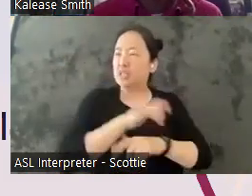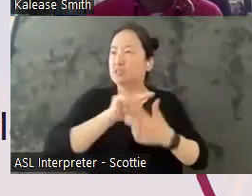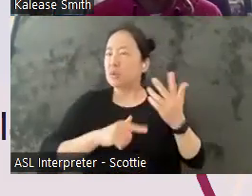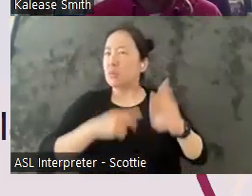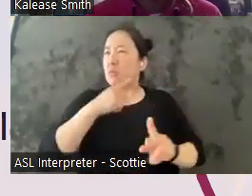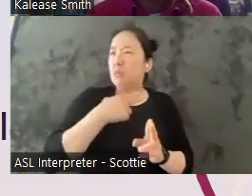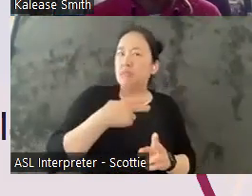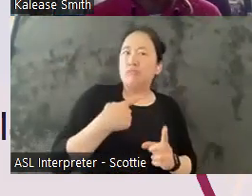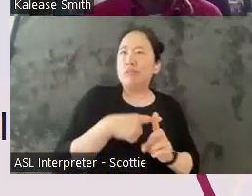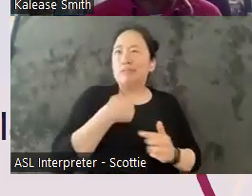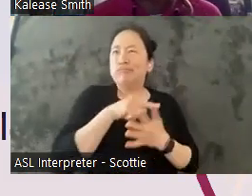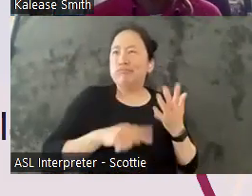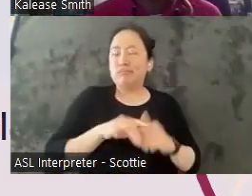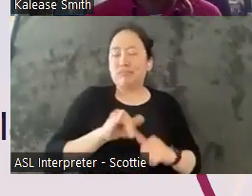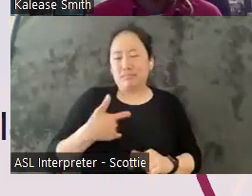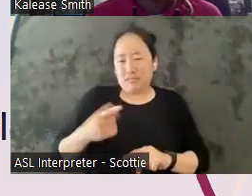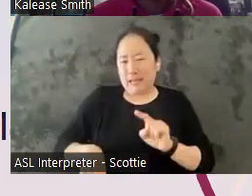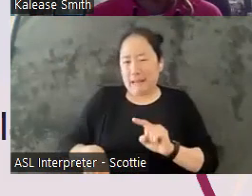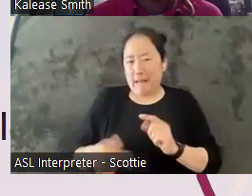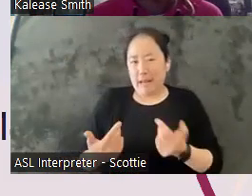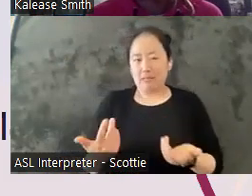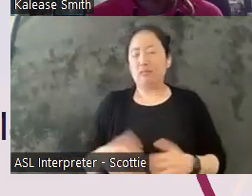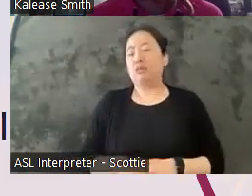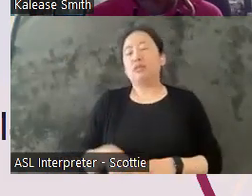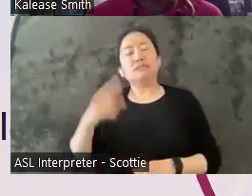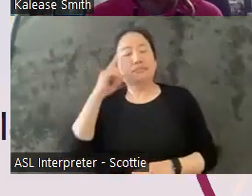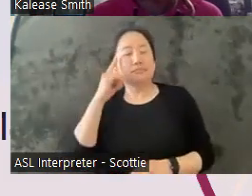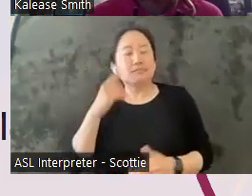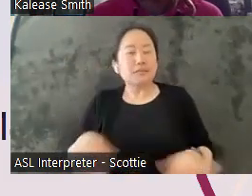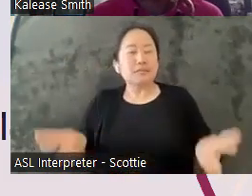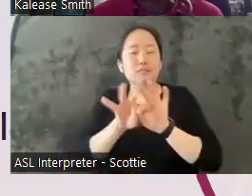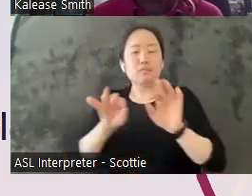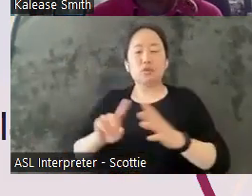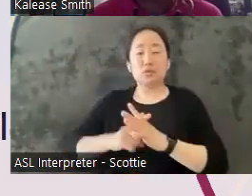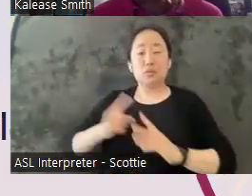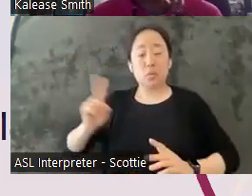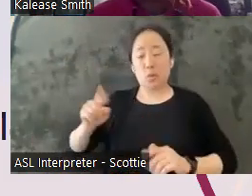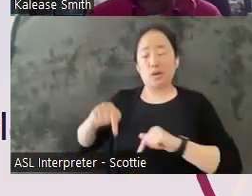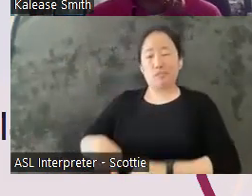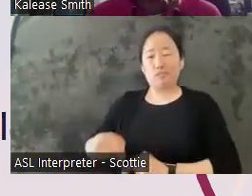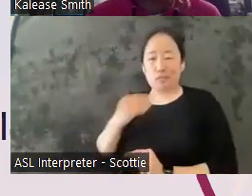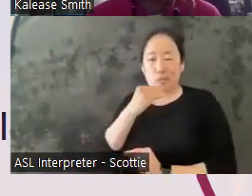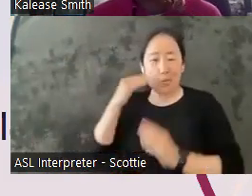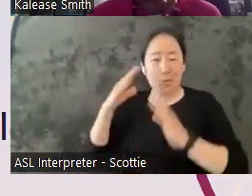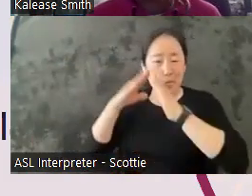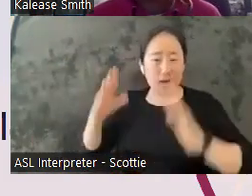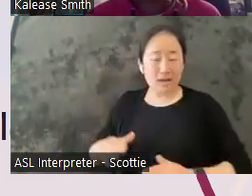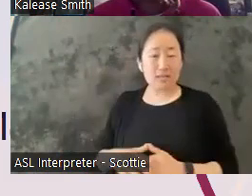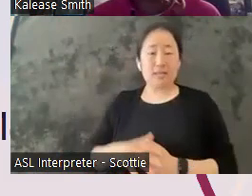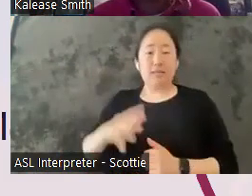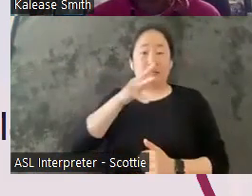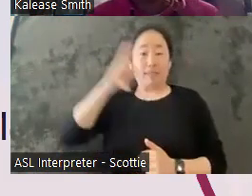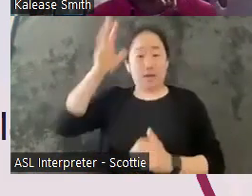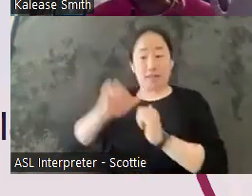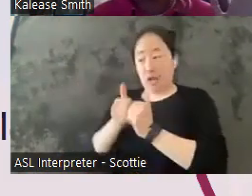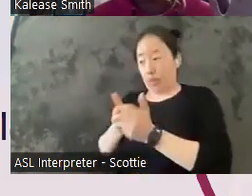together. But I think it's very, very important for it to start at home. I think parents have to parent a different way. Like I raised my